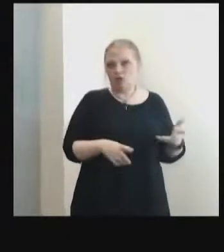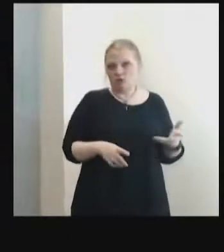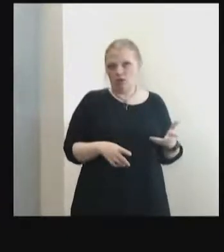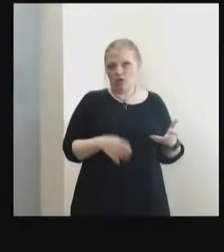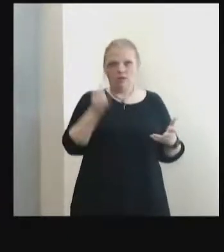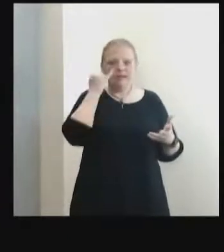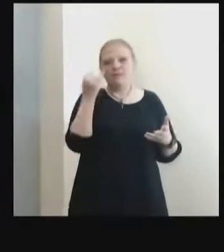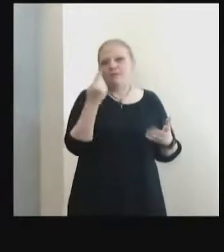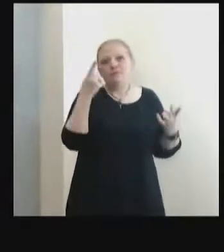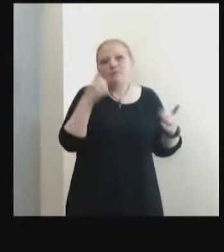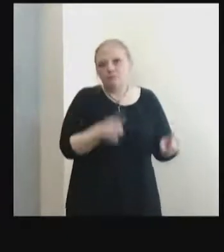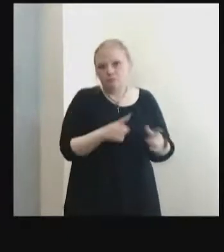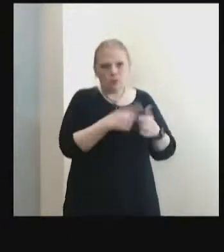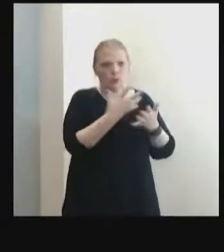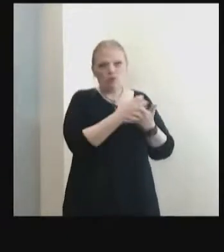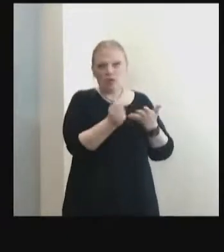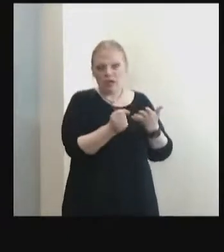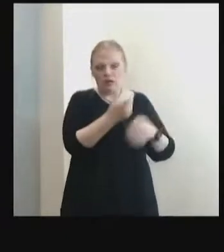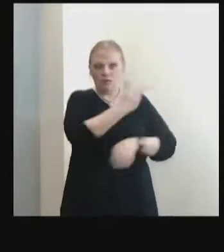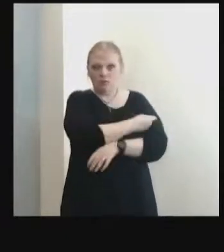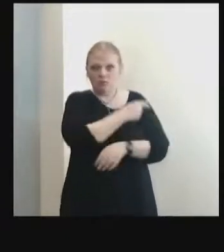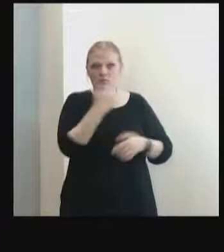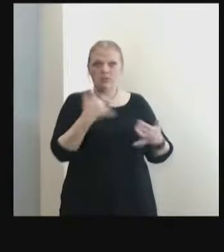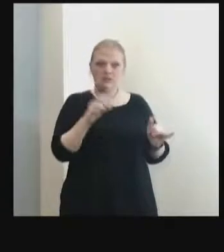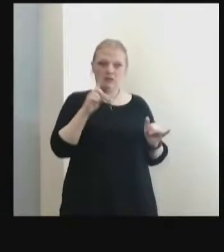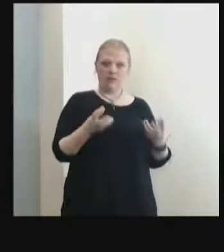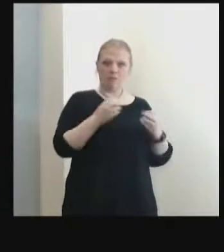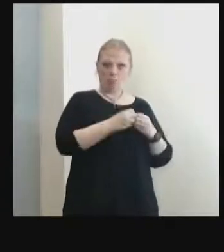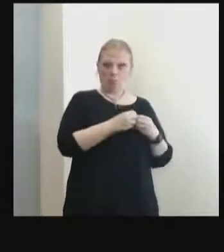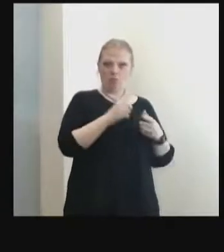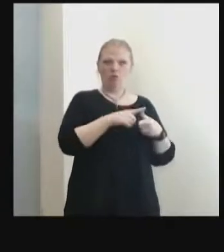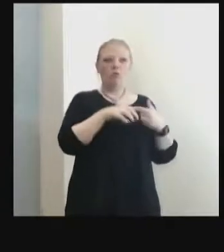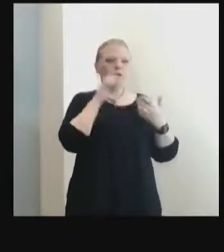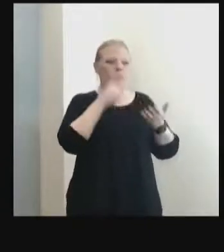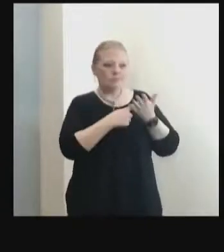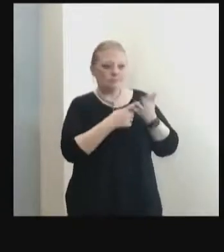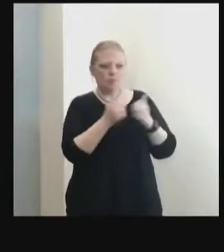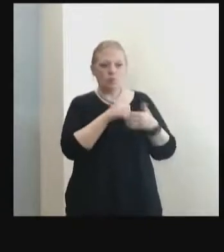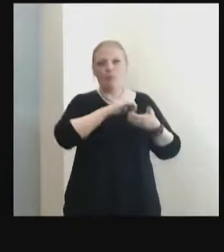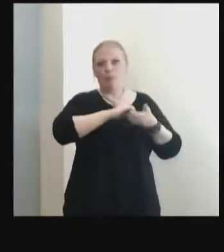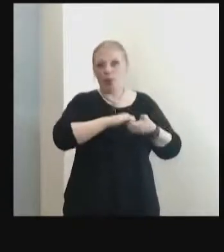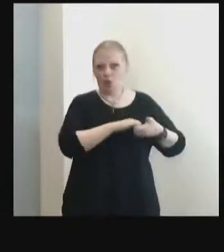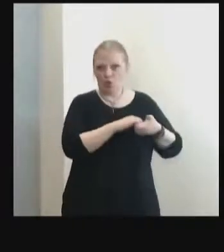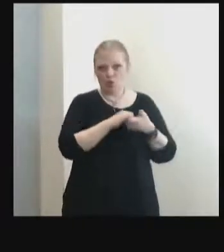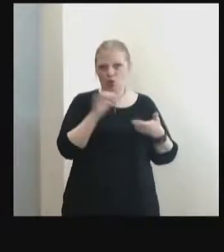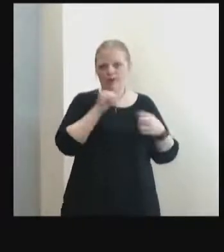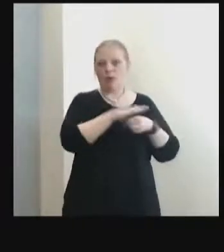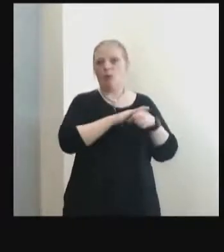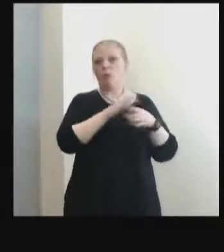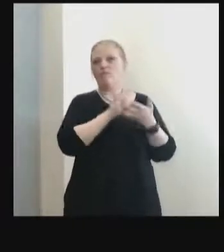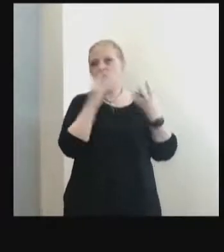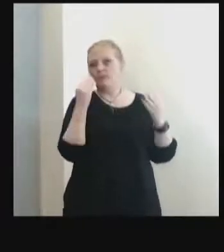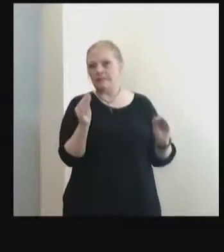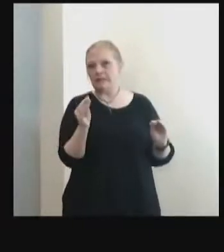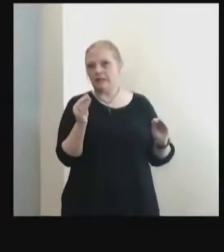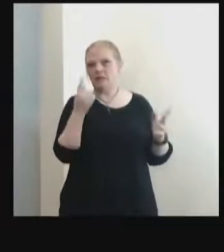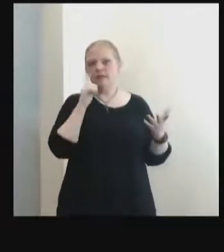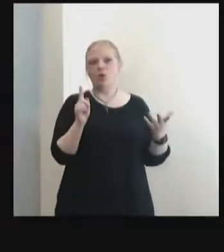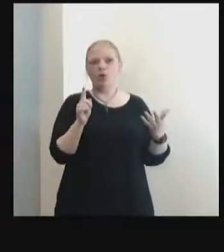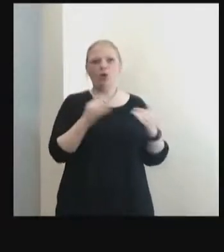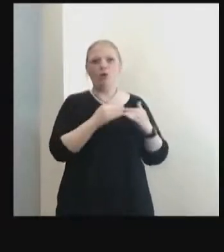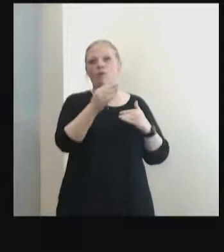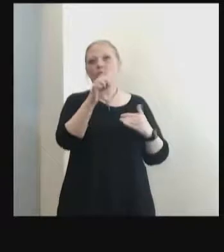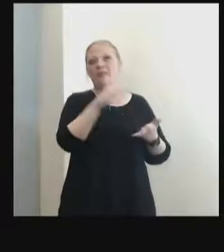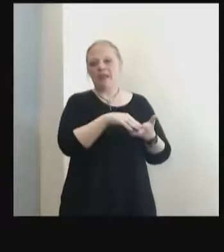chance we're running out of doses and we still needed more, we would talk to our partners like we did with one of the local pharmacies to get more than